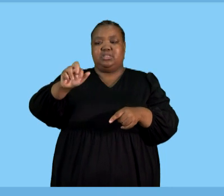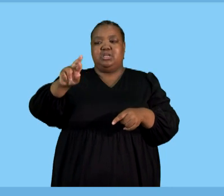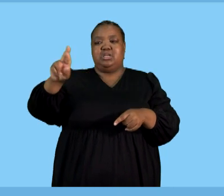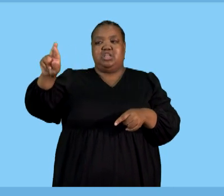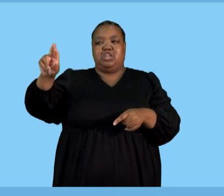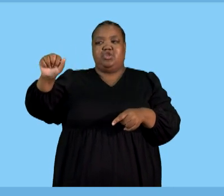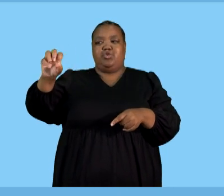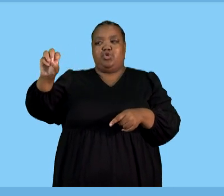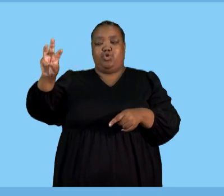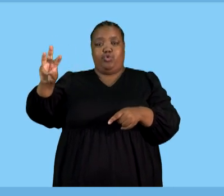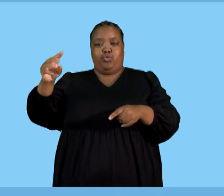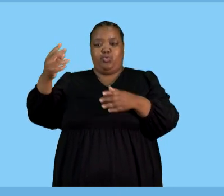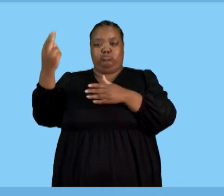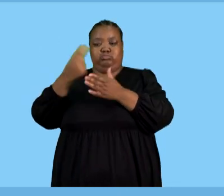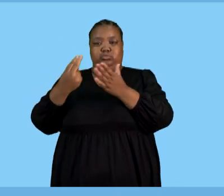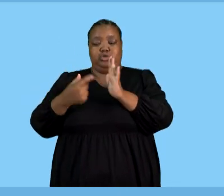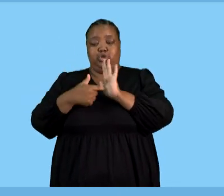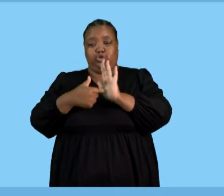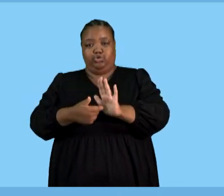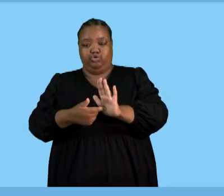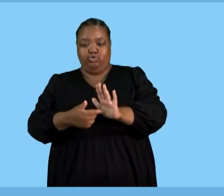if our source is now the candle,